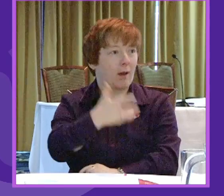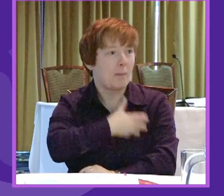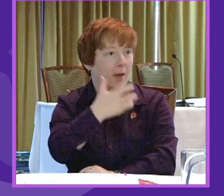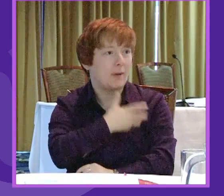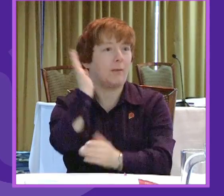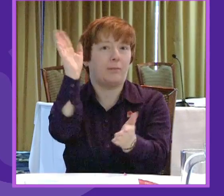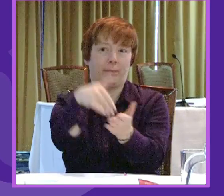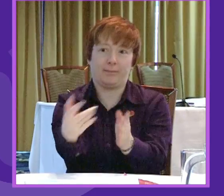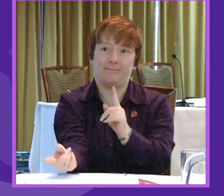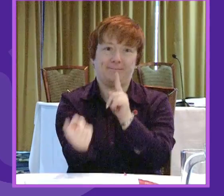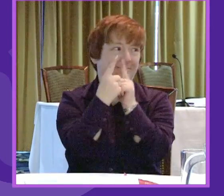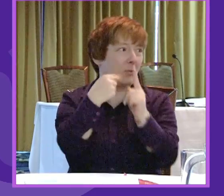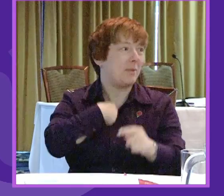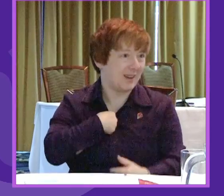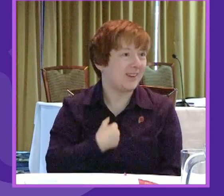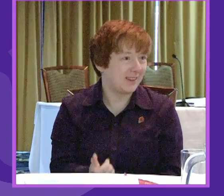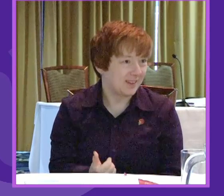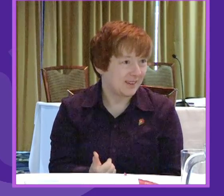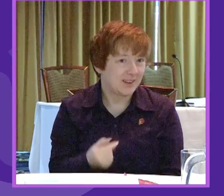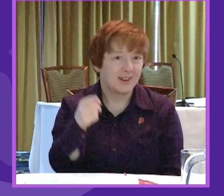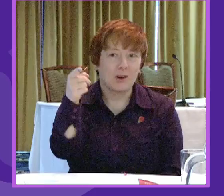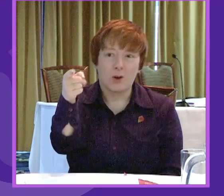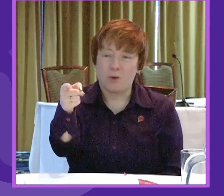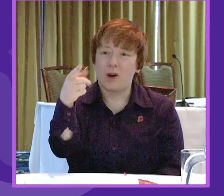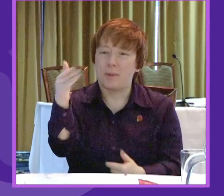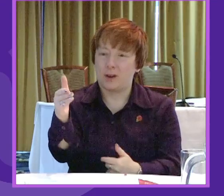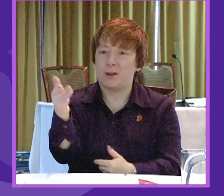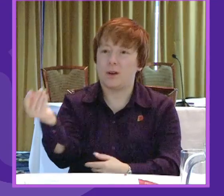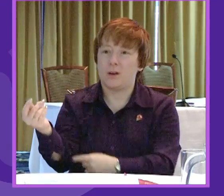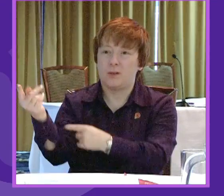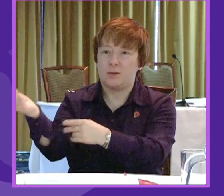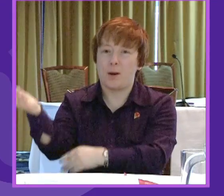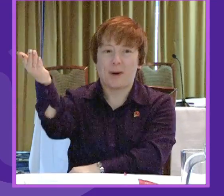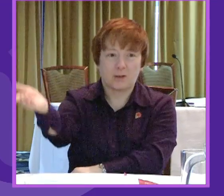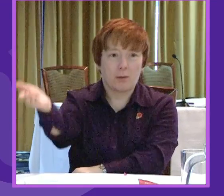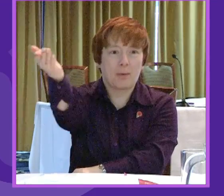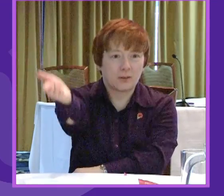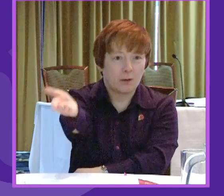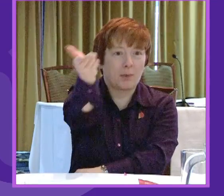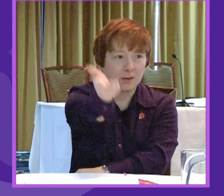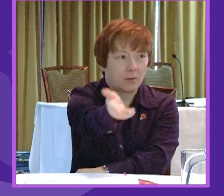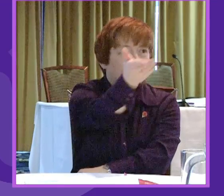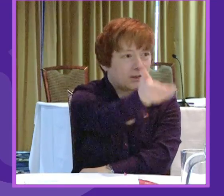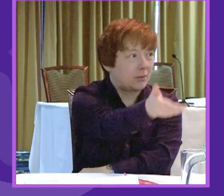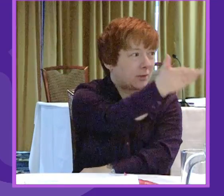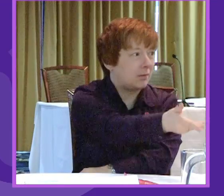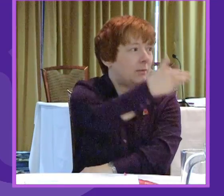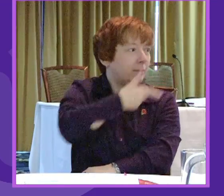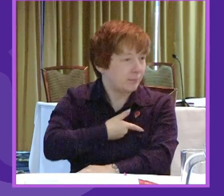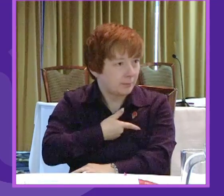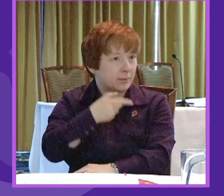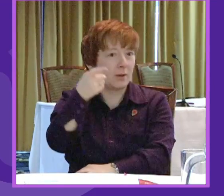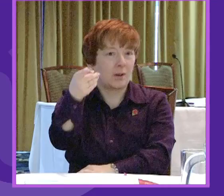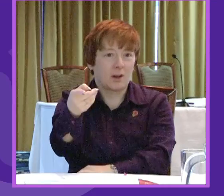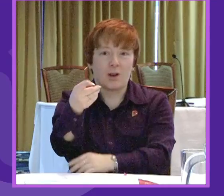complaints. So she'd got to me because everyone else had kind of found her so difficult to deal with.